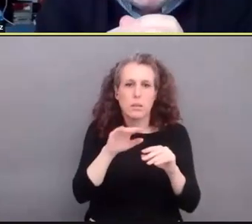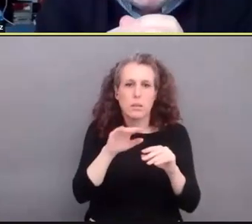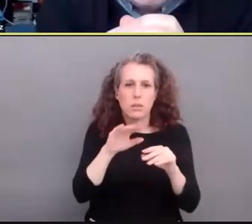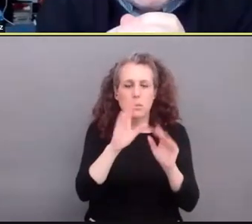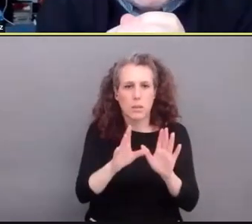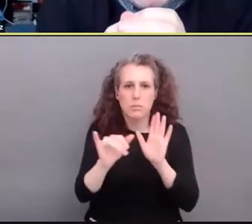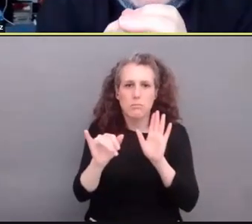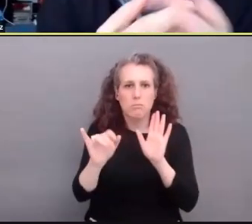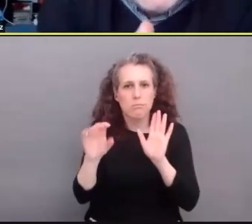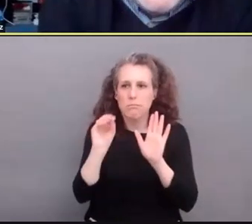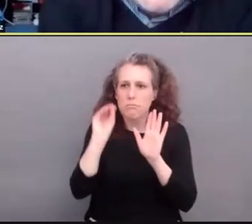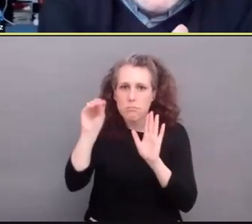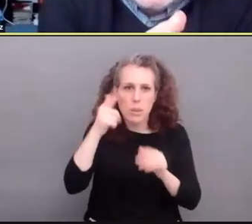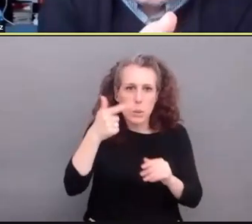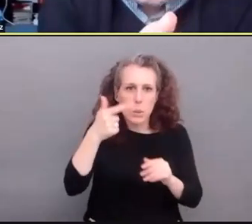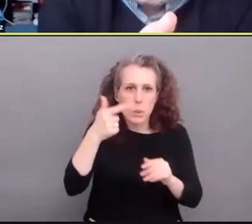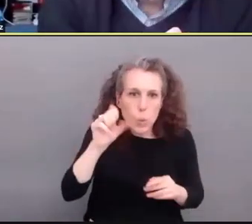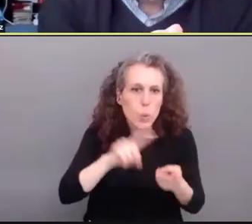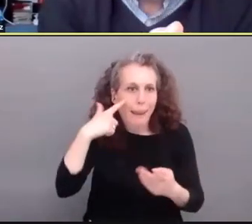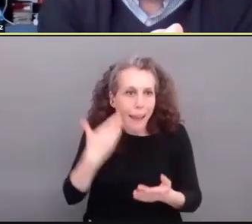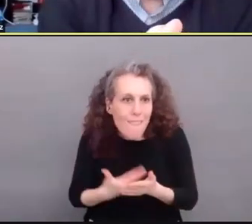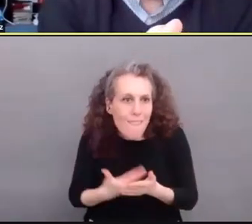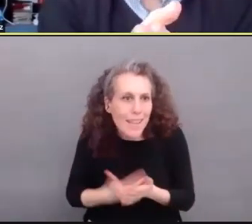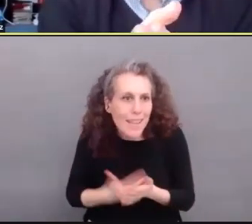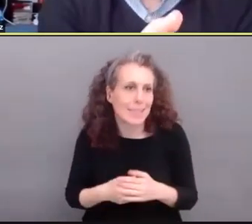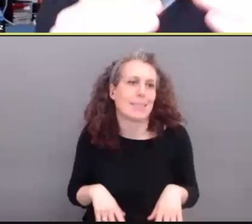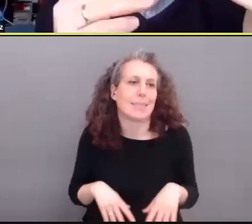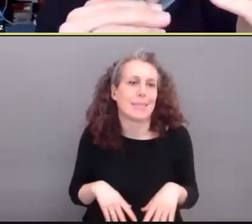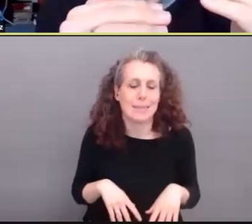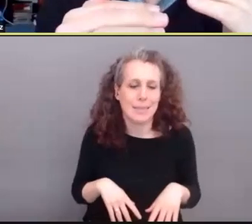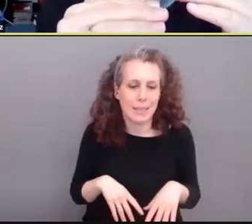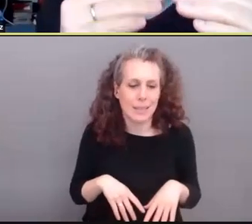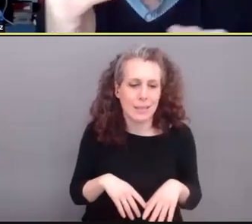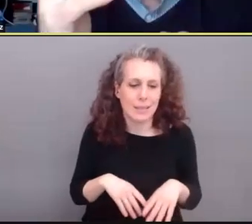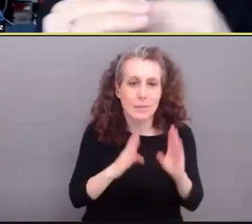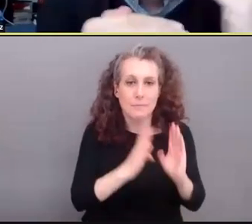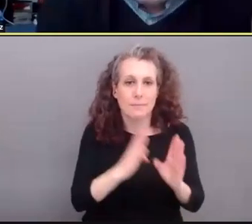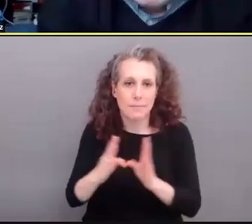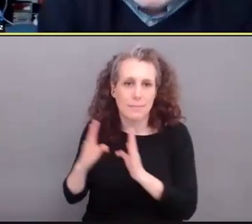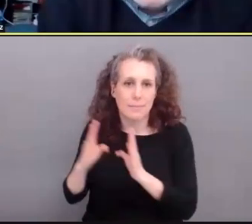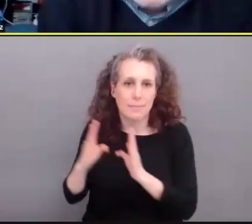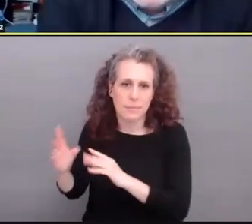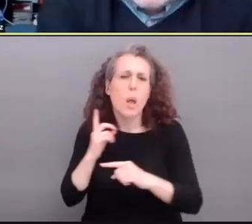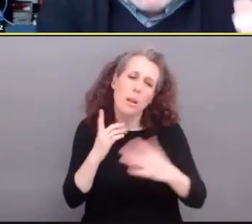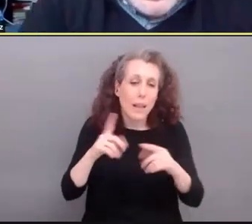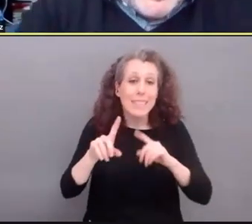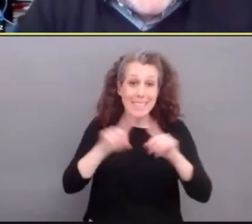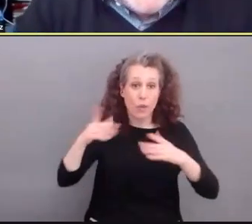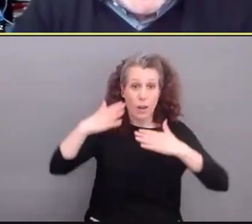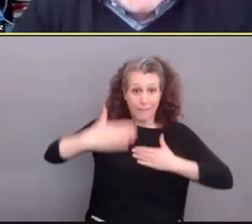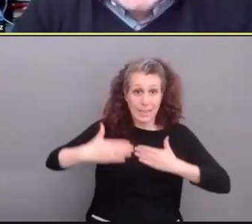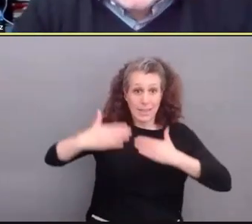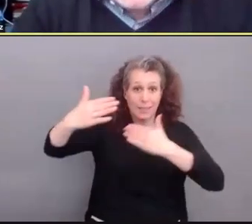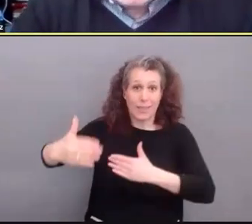of the evidence, and also that different phases